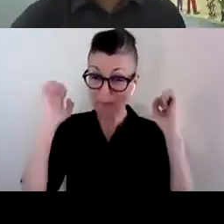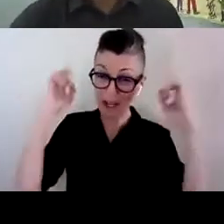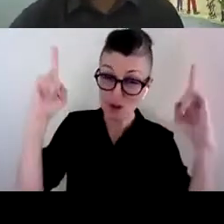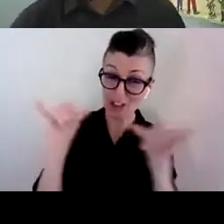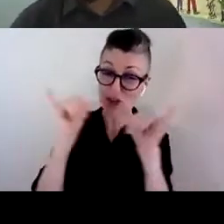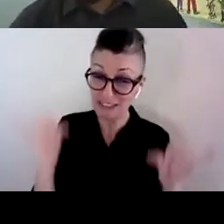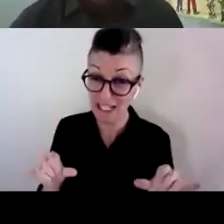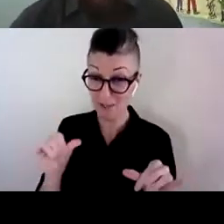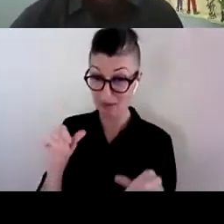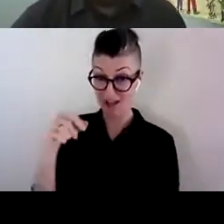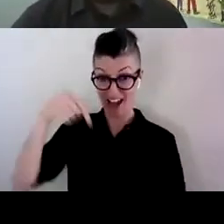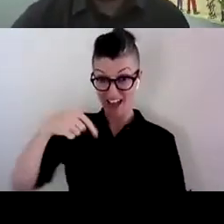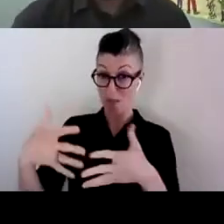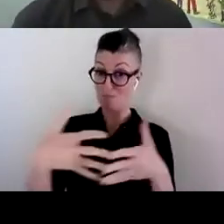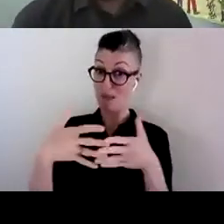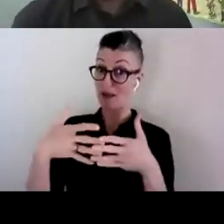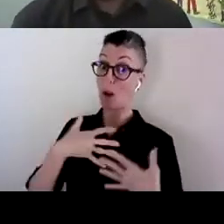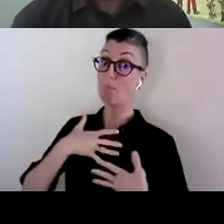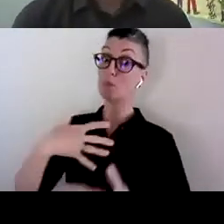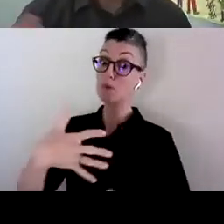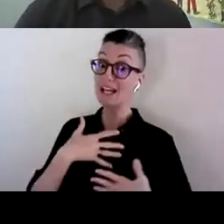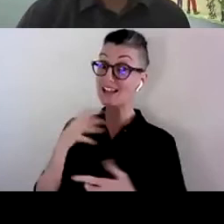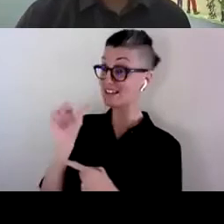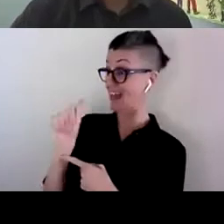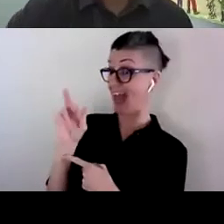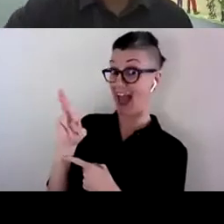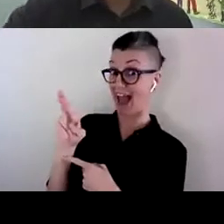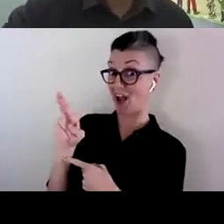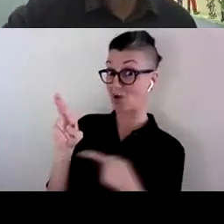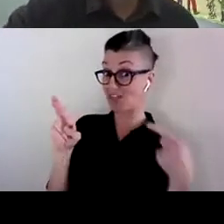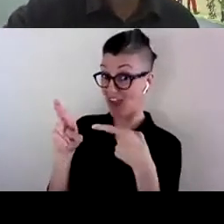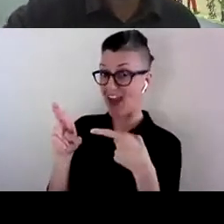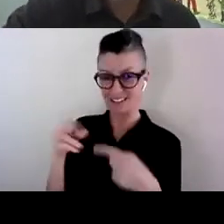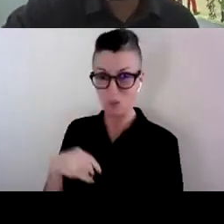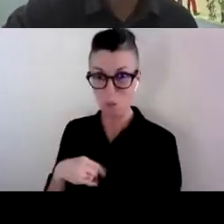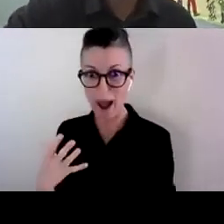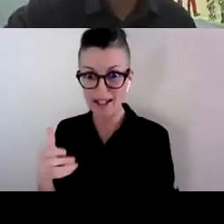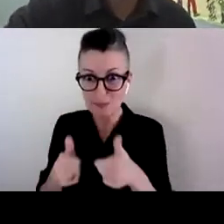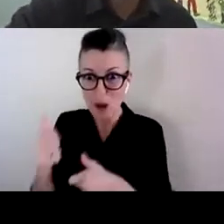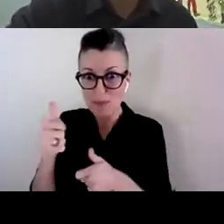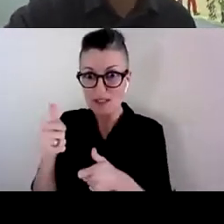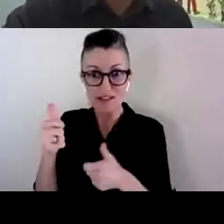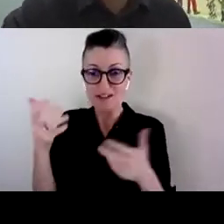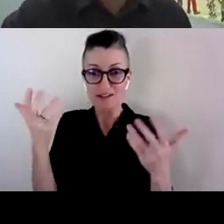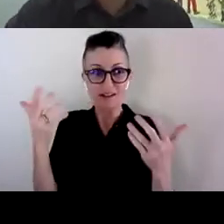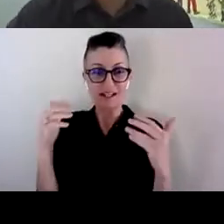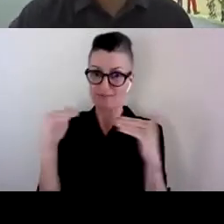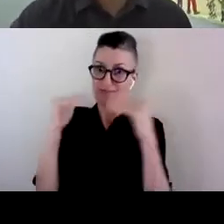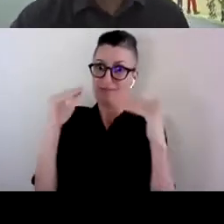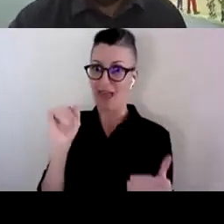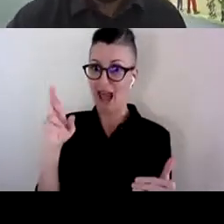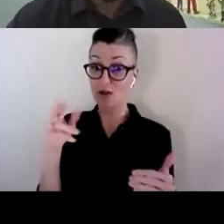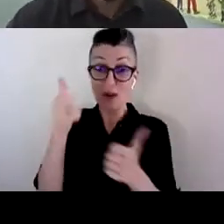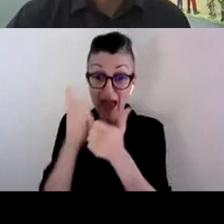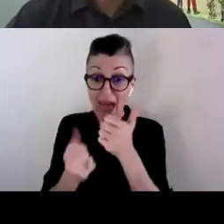air that this country breathes. So it's not surprising then that people who are trying to be a part of this country,